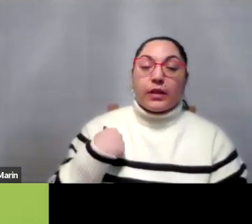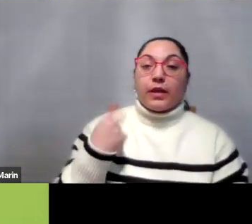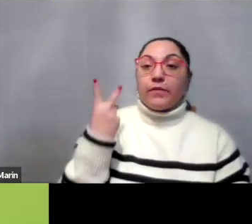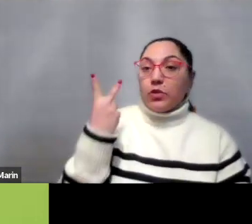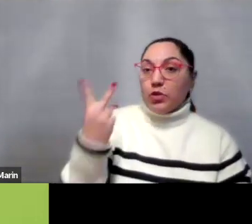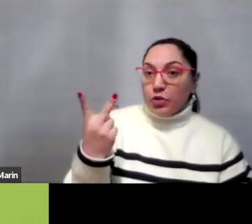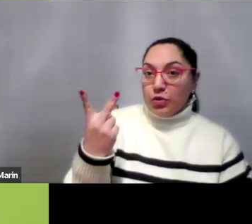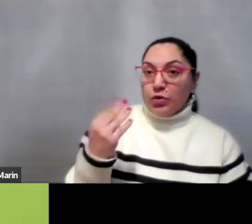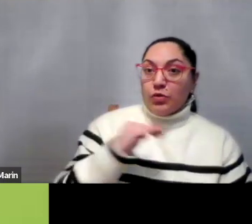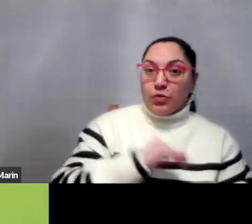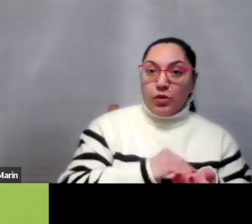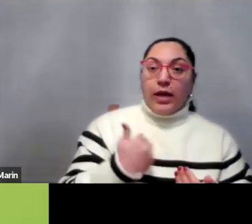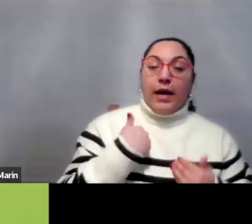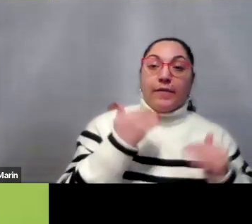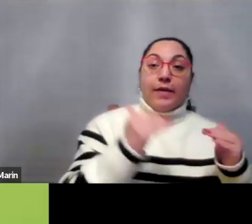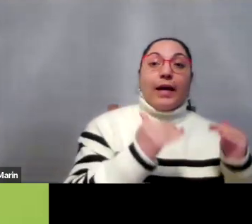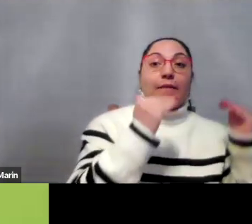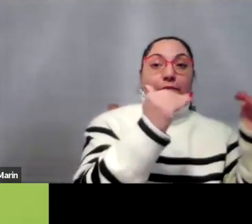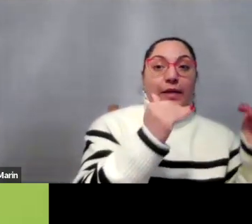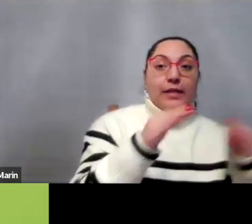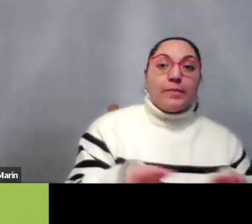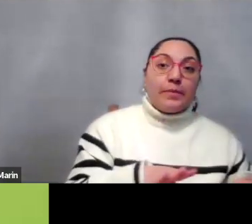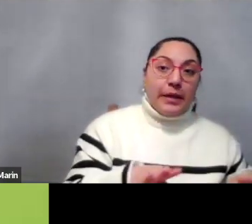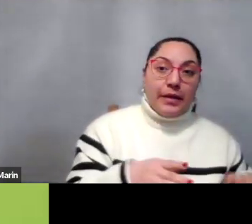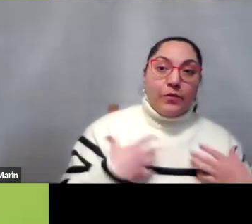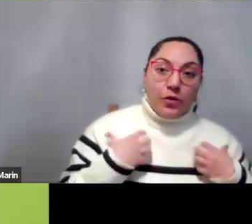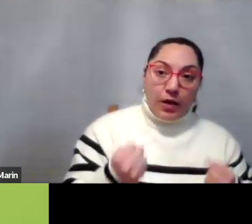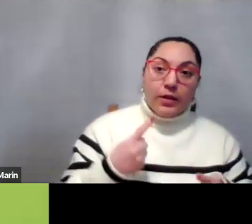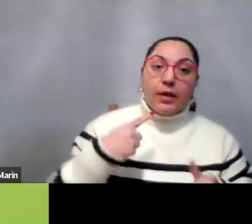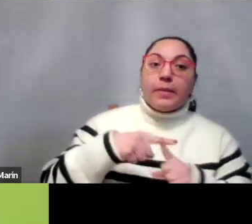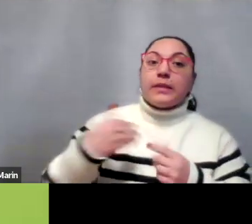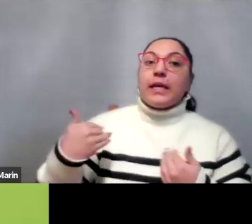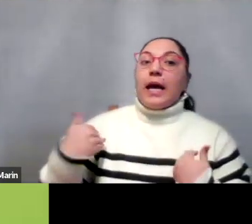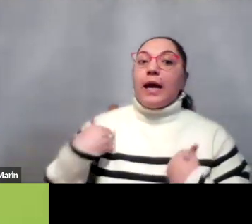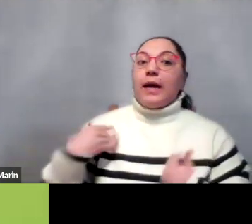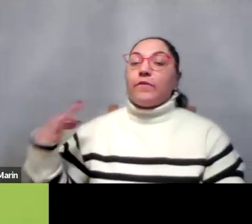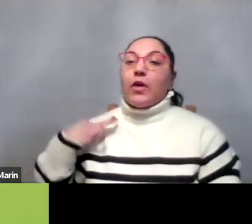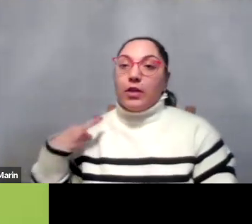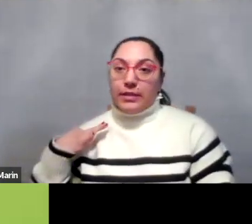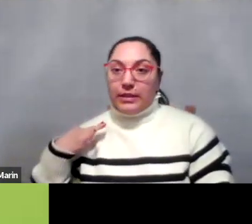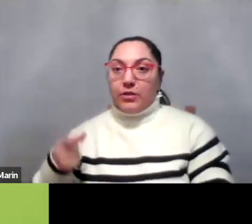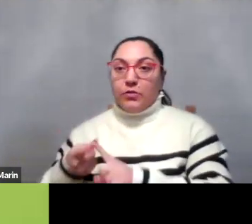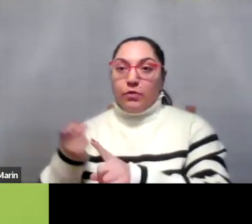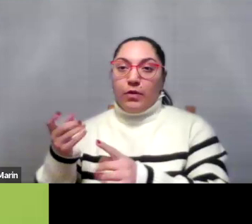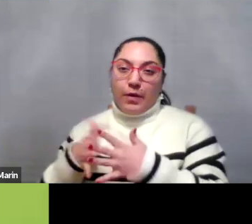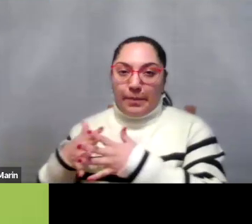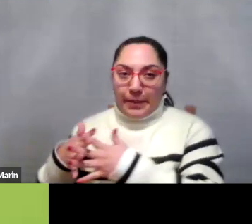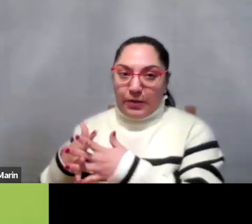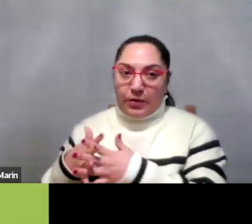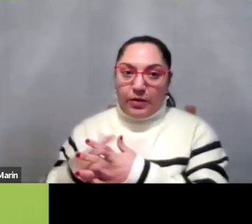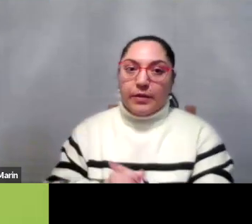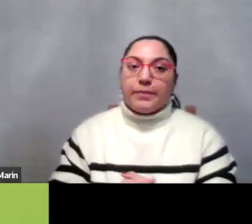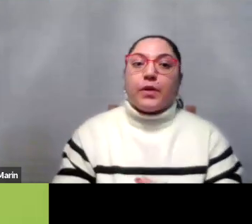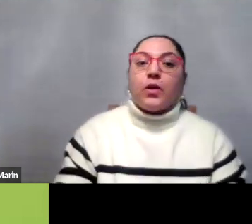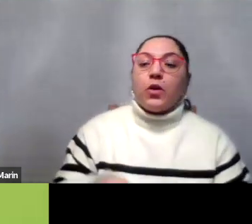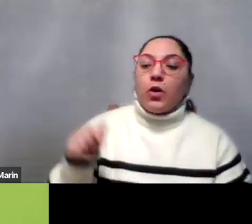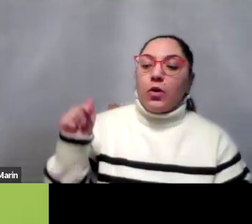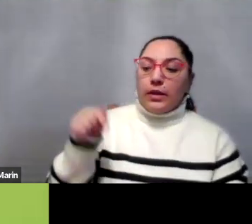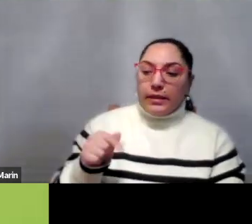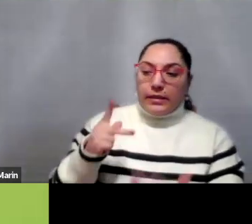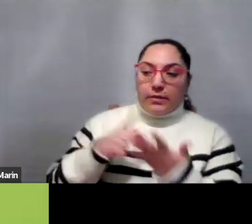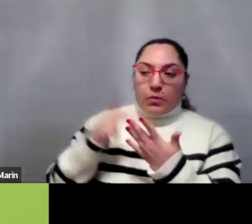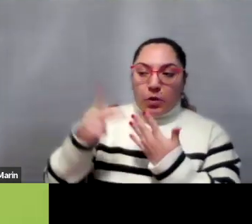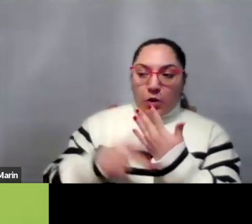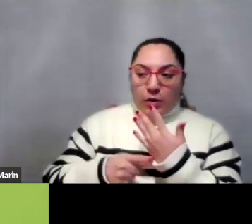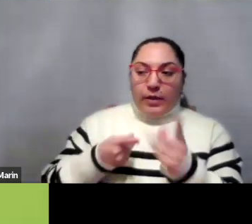We have Advanced Behavior Health, and we have Volunteers of America. And this is a targeted case management program. And what this